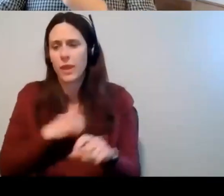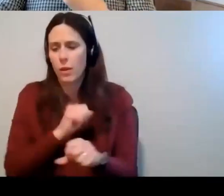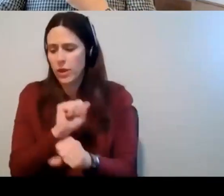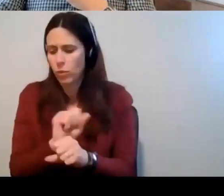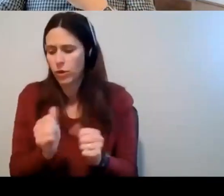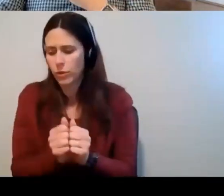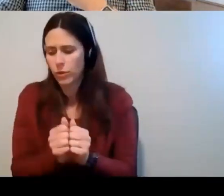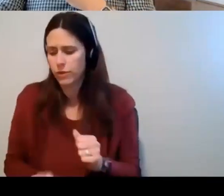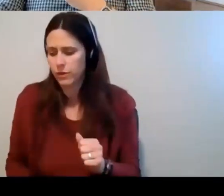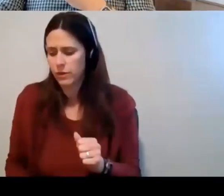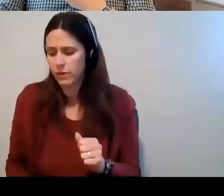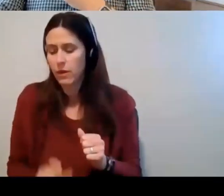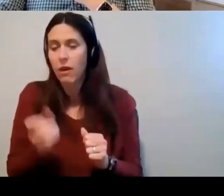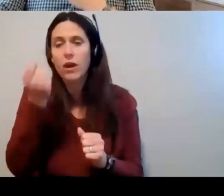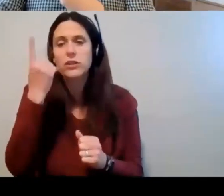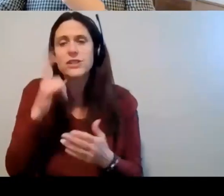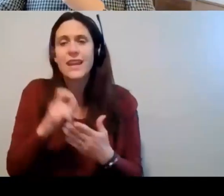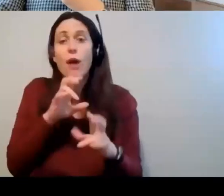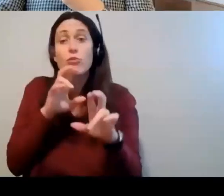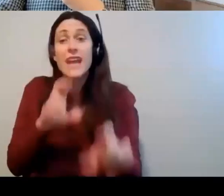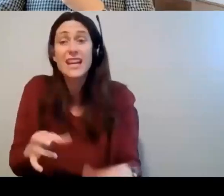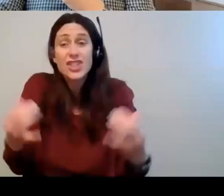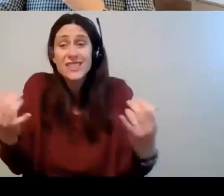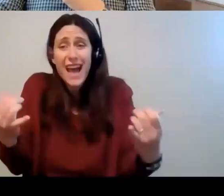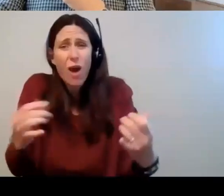that our reactions are normal right now.